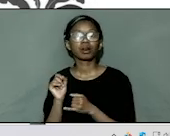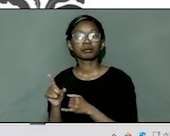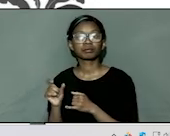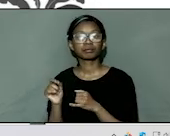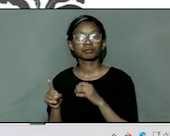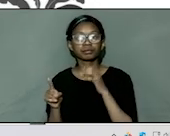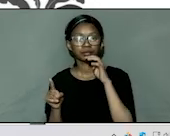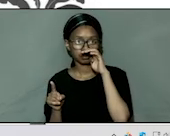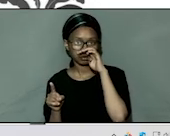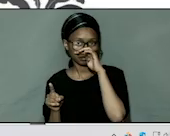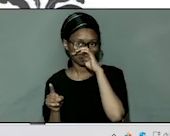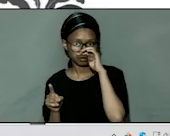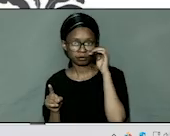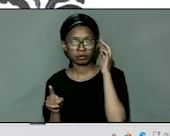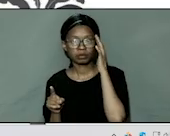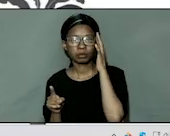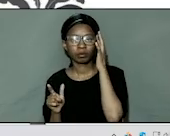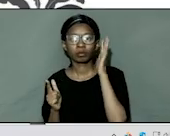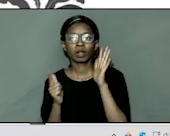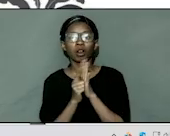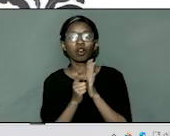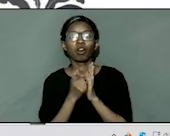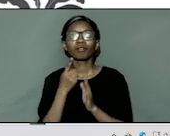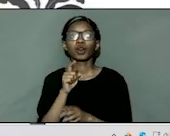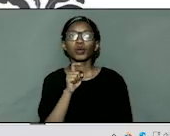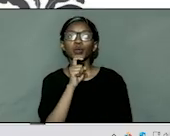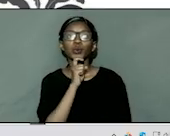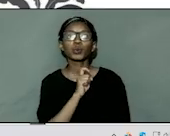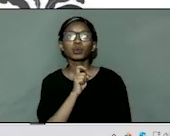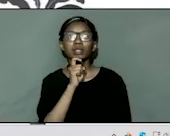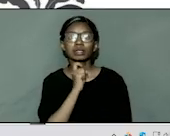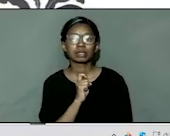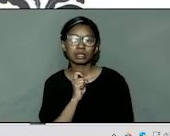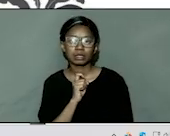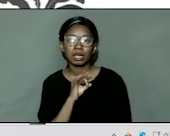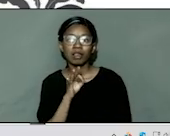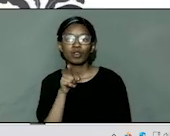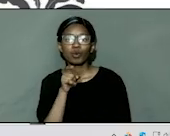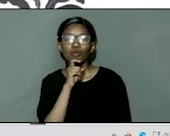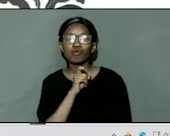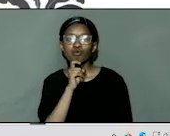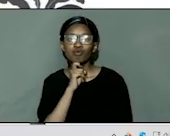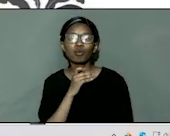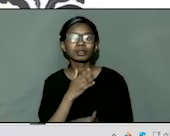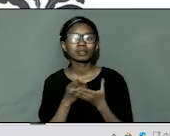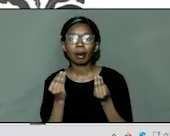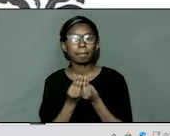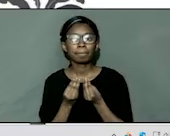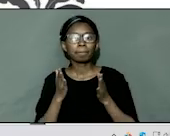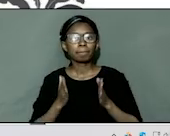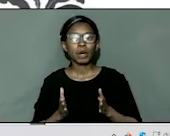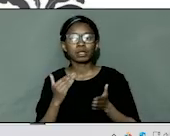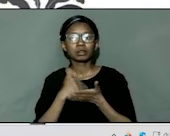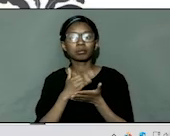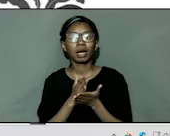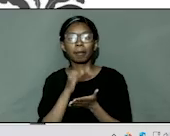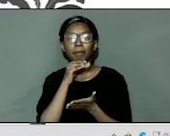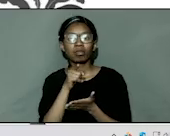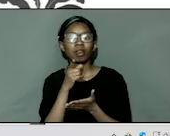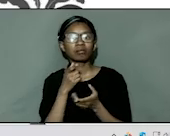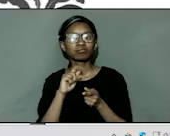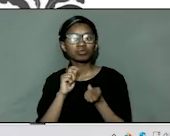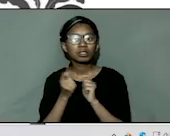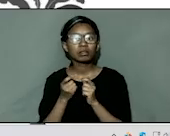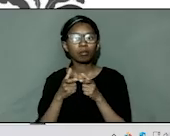it is for the law of use. Ne? When you use an organ, it would enlarge and it becomes